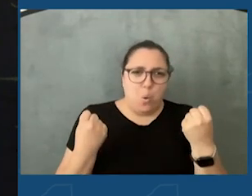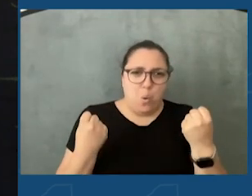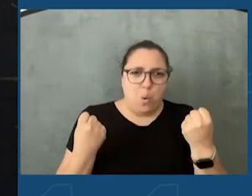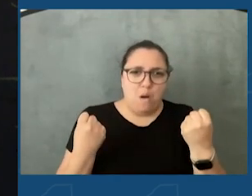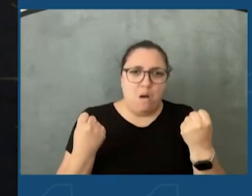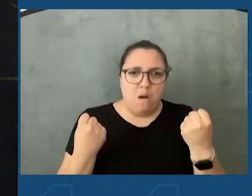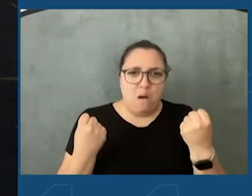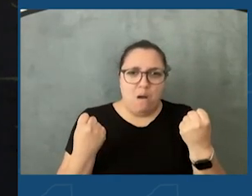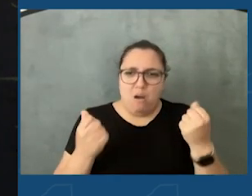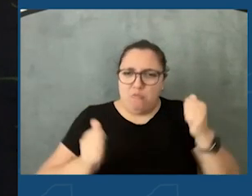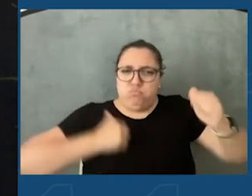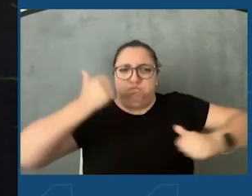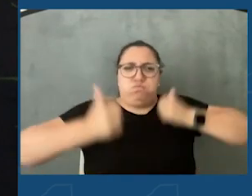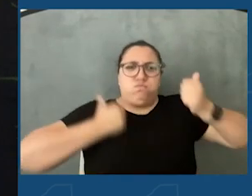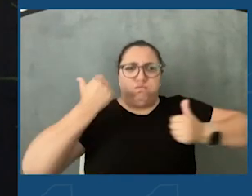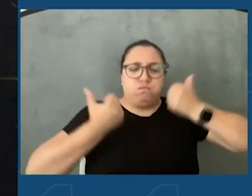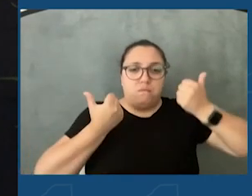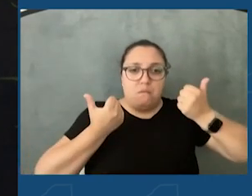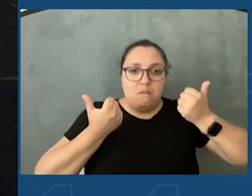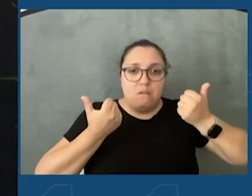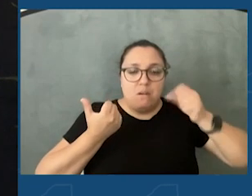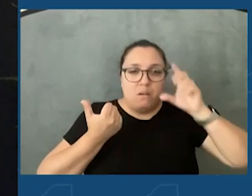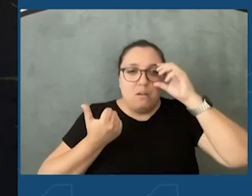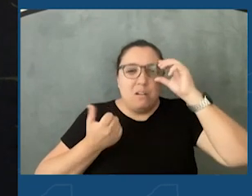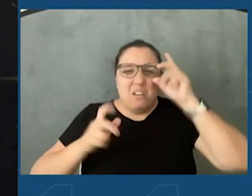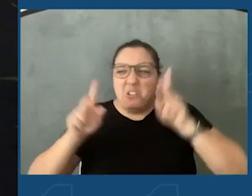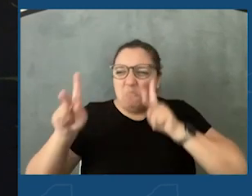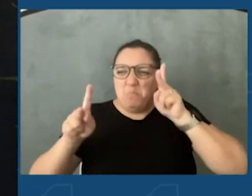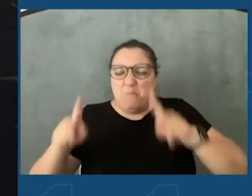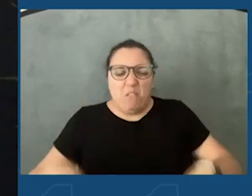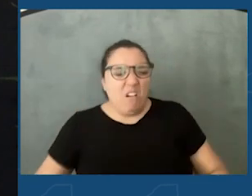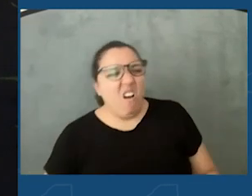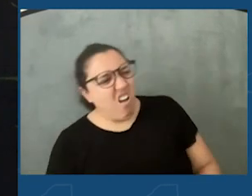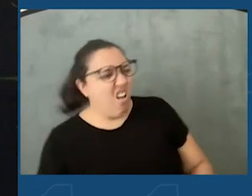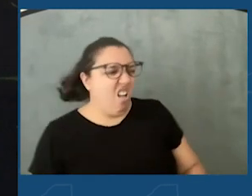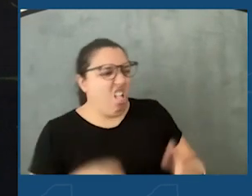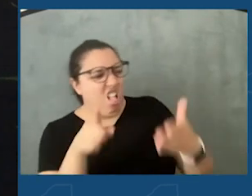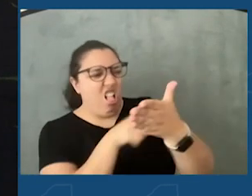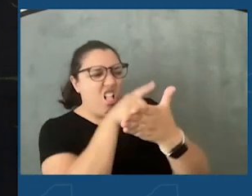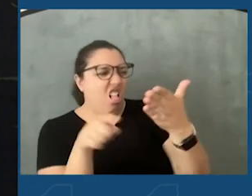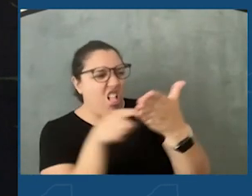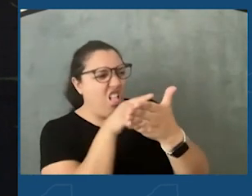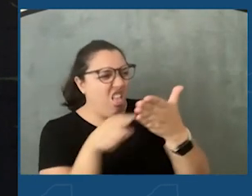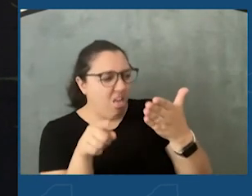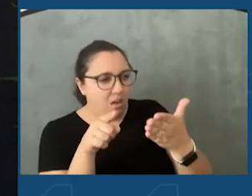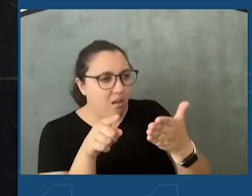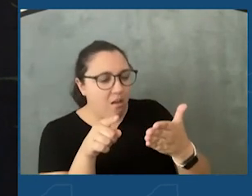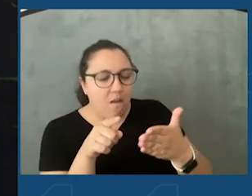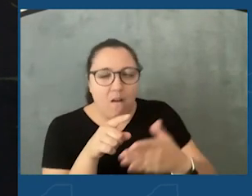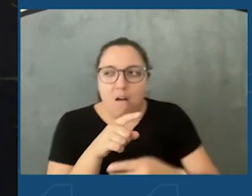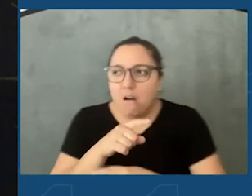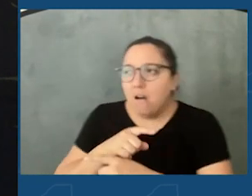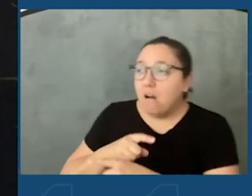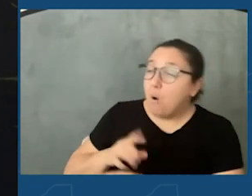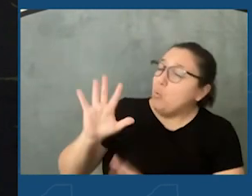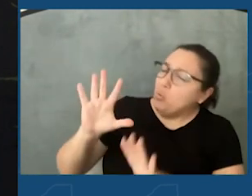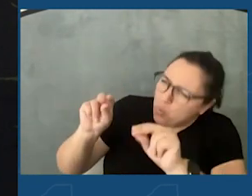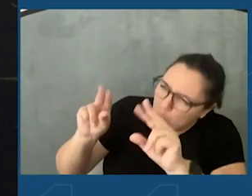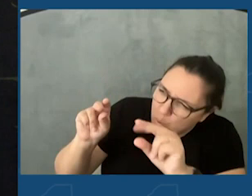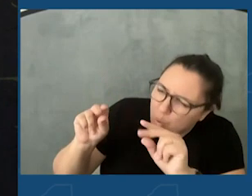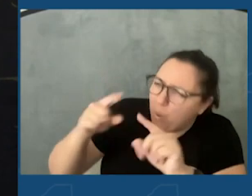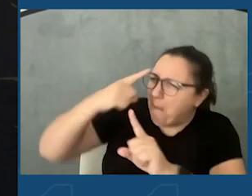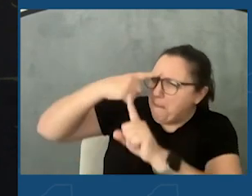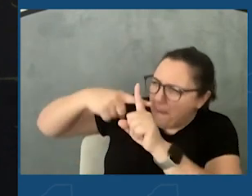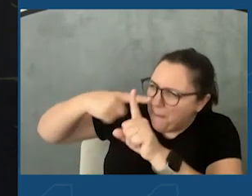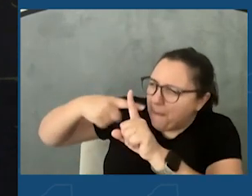how you overcome cynicism. You get people to believe again that there can be something positive that comes out of it. And so knowing